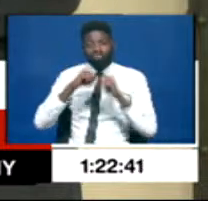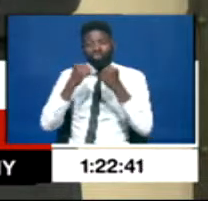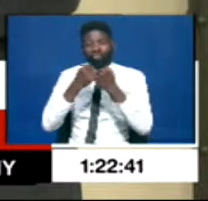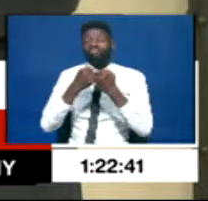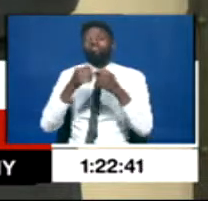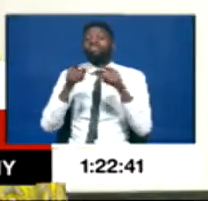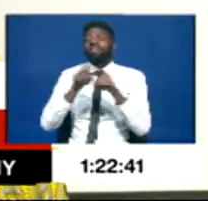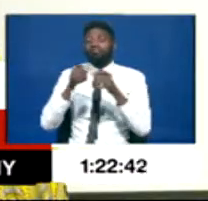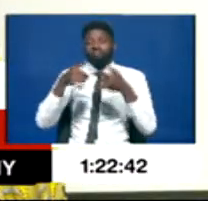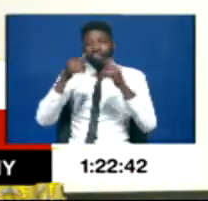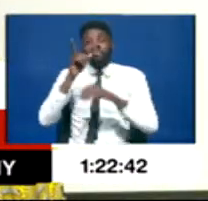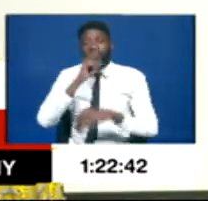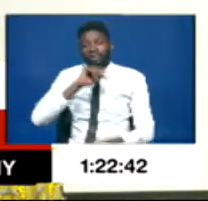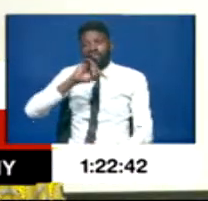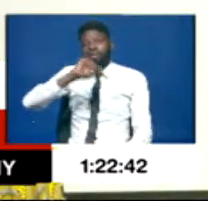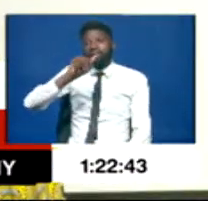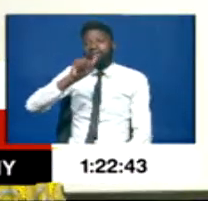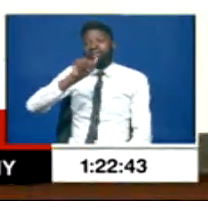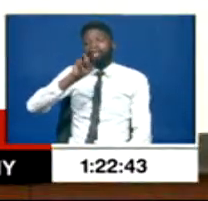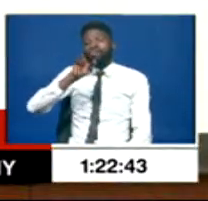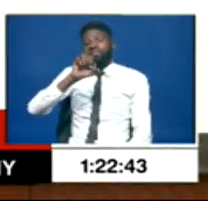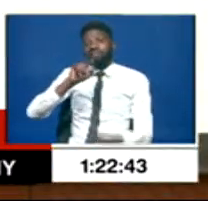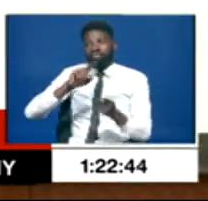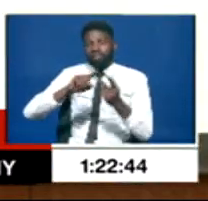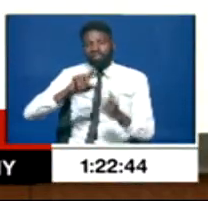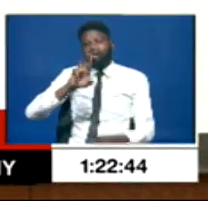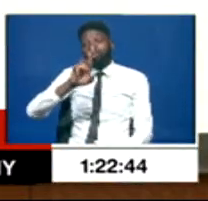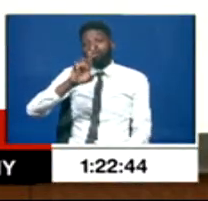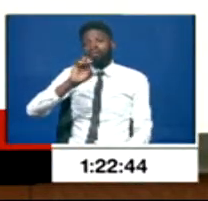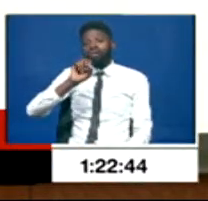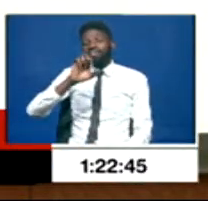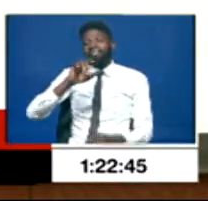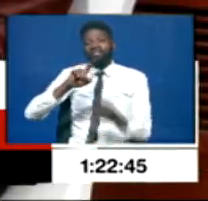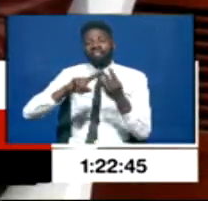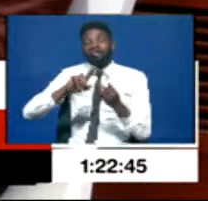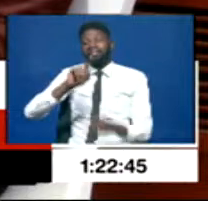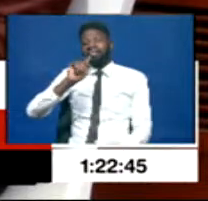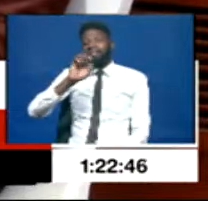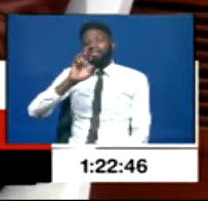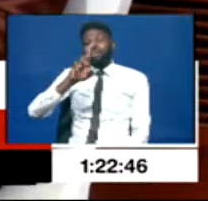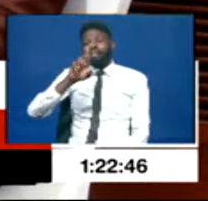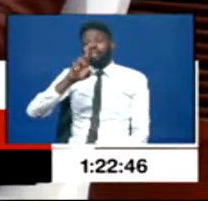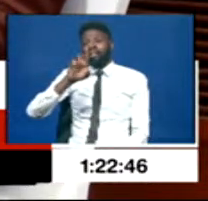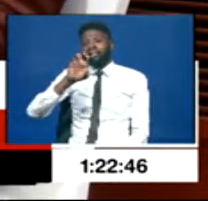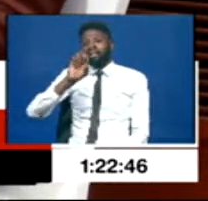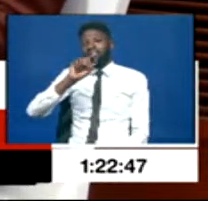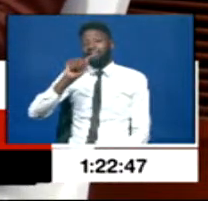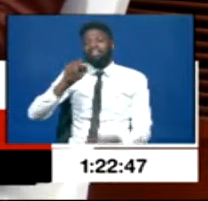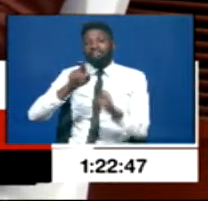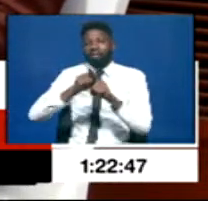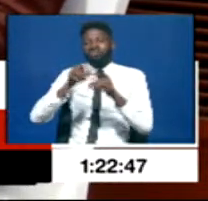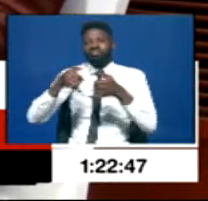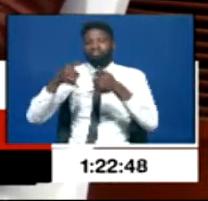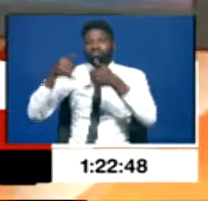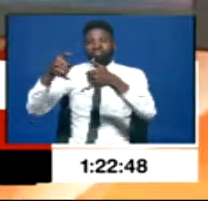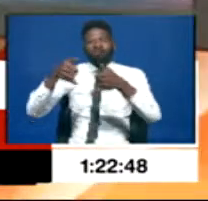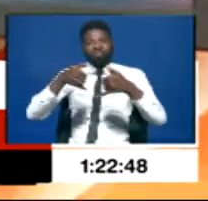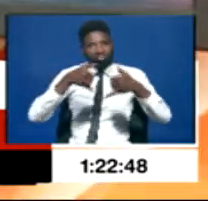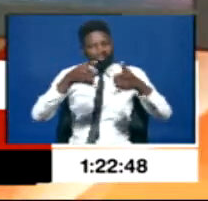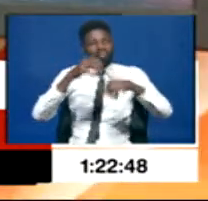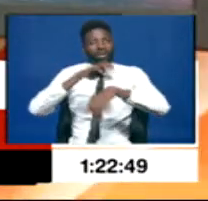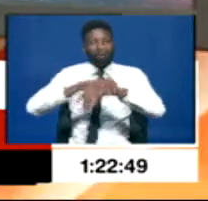James Mathea, Rose Wamalwa, and Teresa Maina were also among the awardees. Edwin Austin for Lunchtime News.